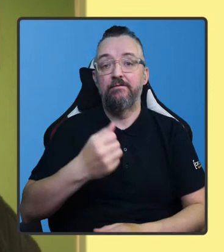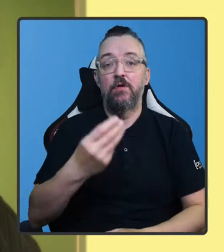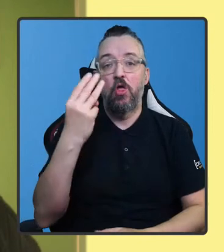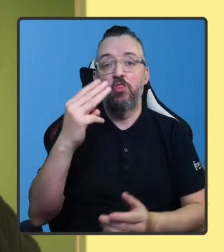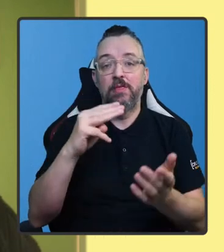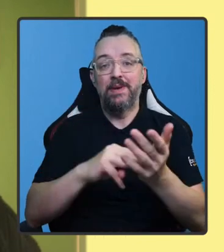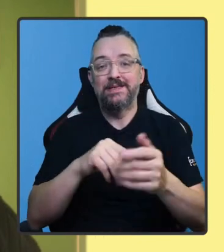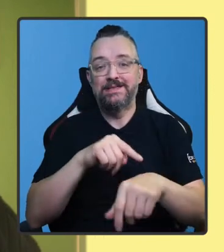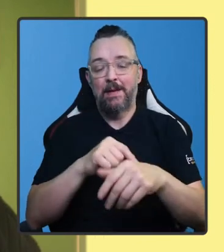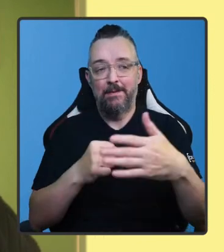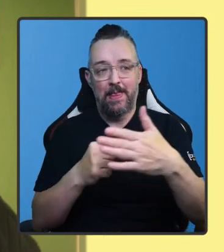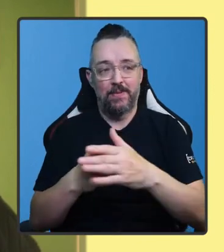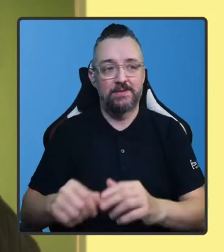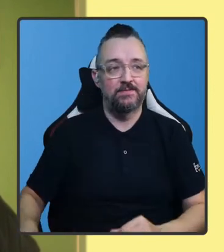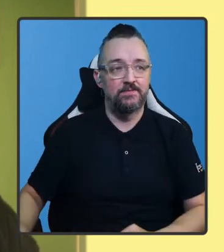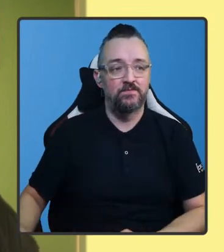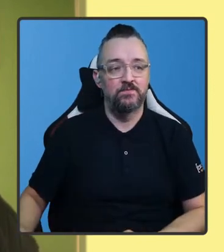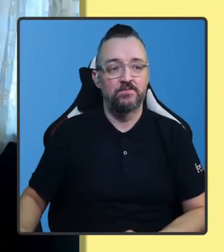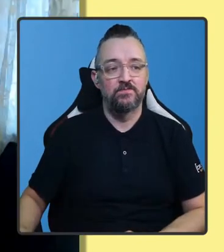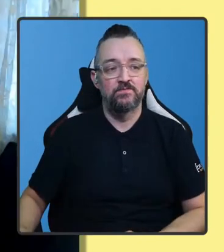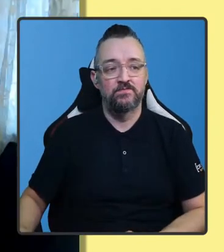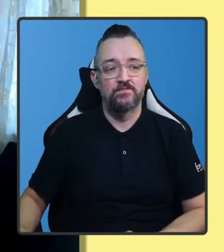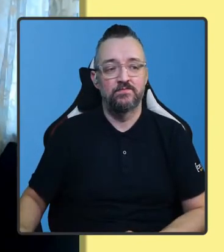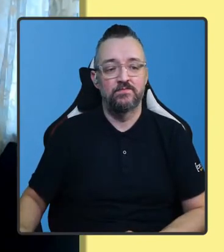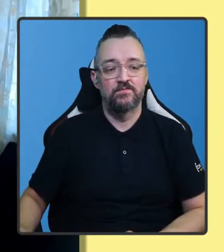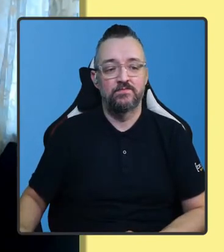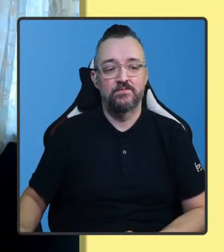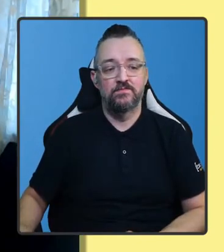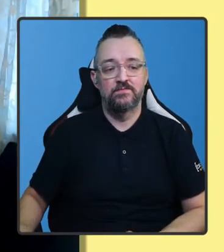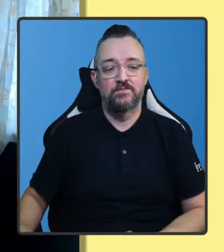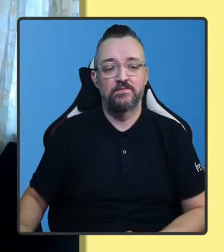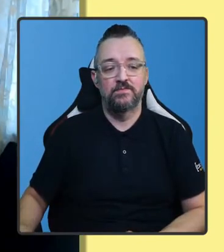limit. So with that, welcome to Kat.